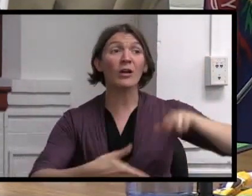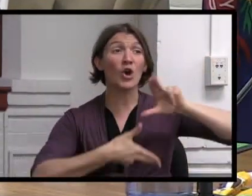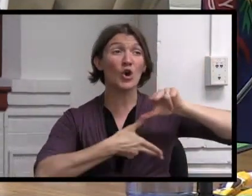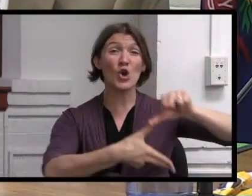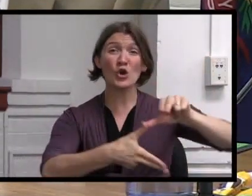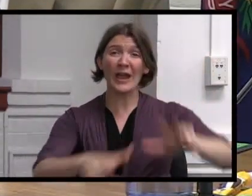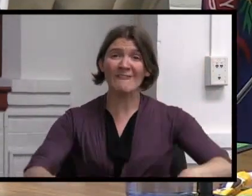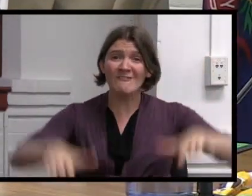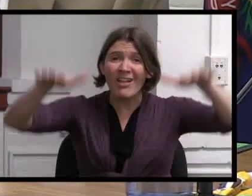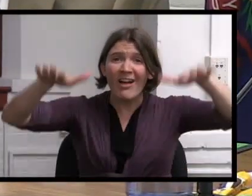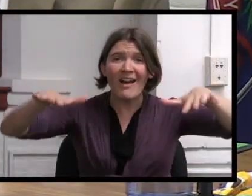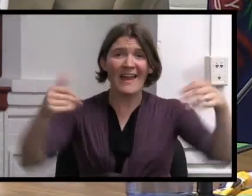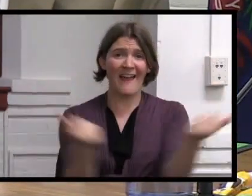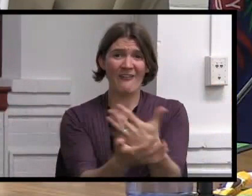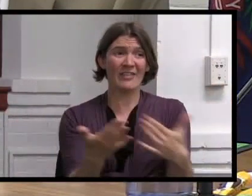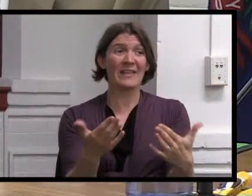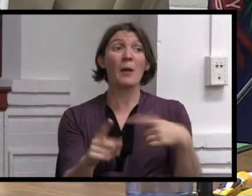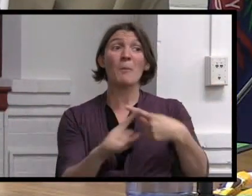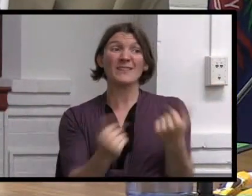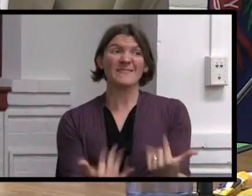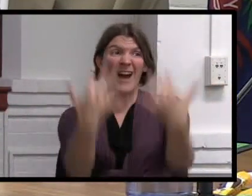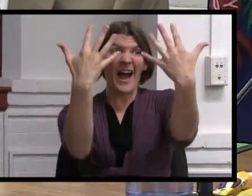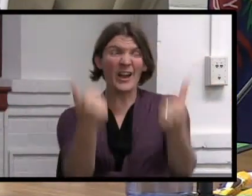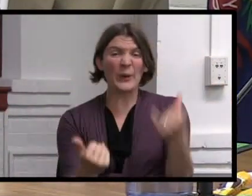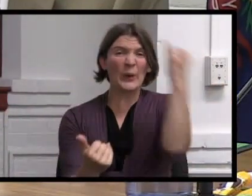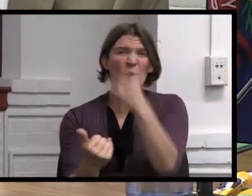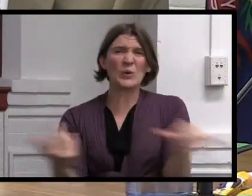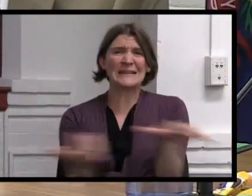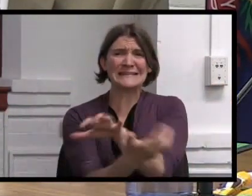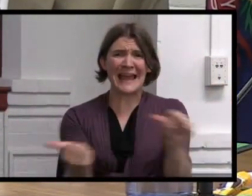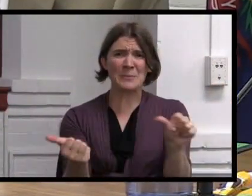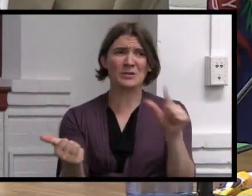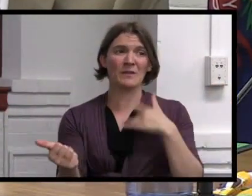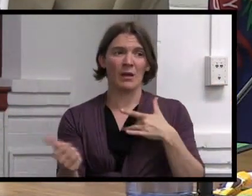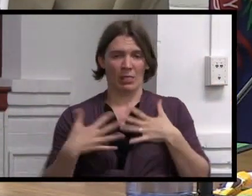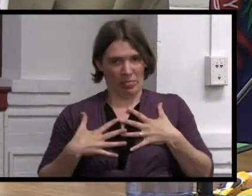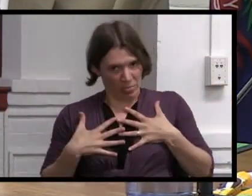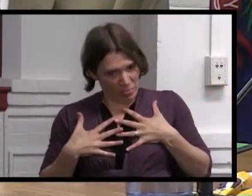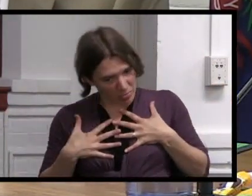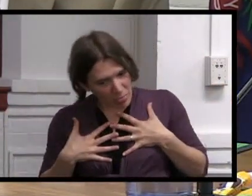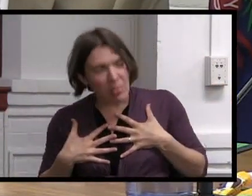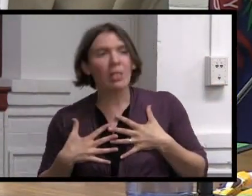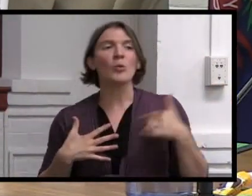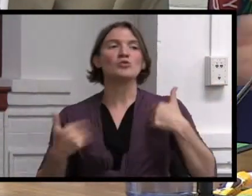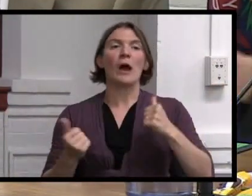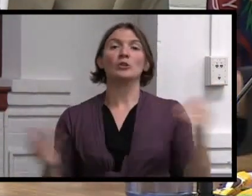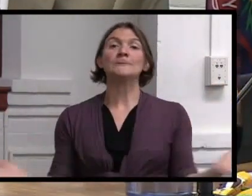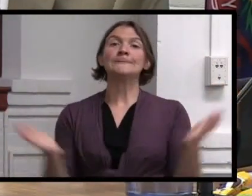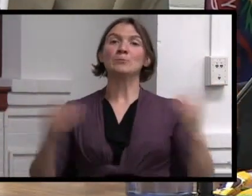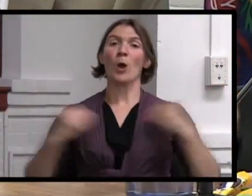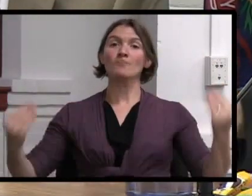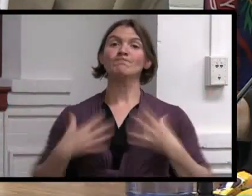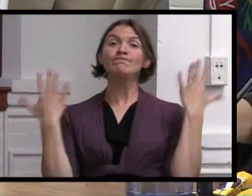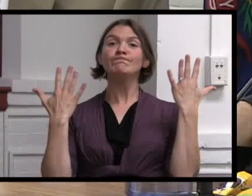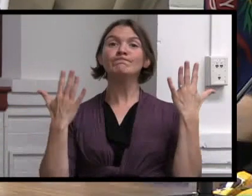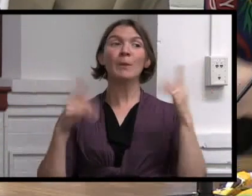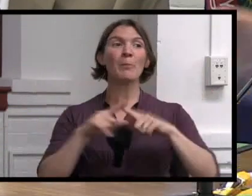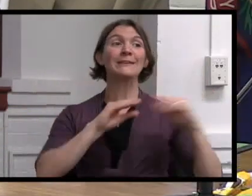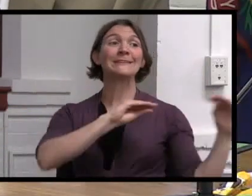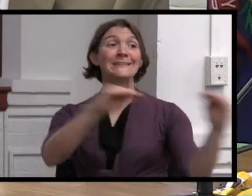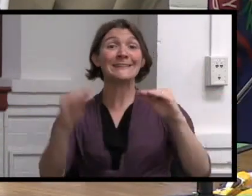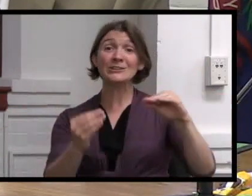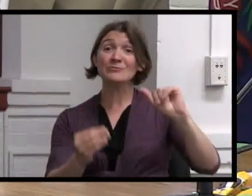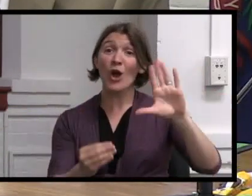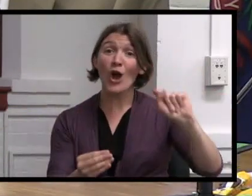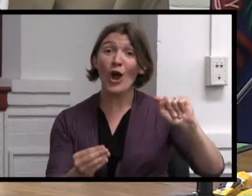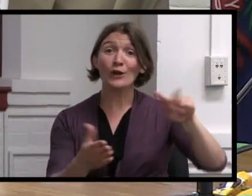Storm Irene and the Brooks House Fire as a way to offer education in the arts and to